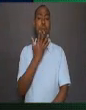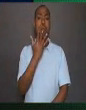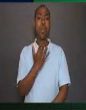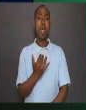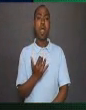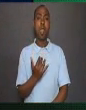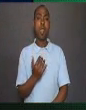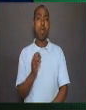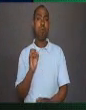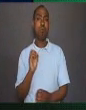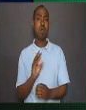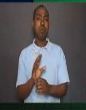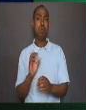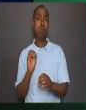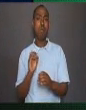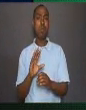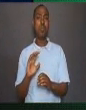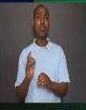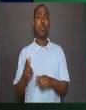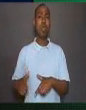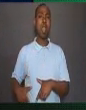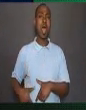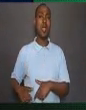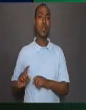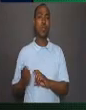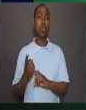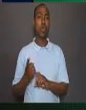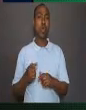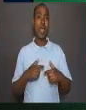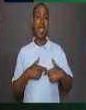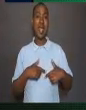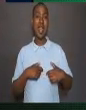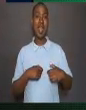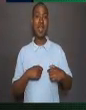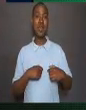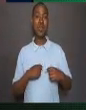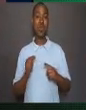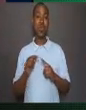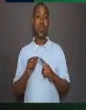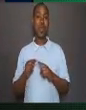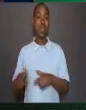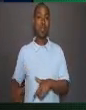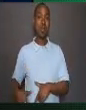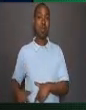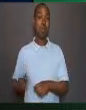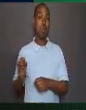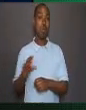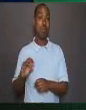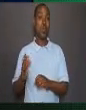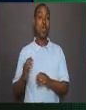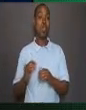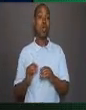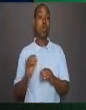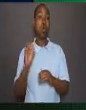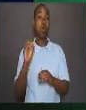that is pumped into the lungs from the heart is low in oxygen